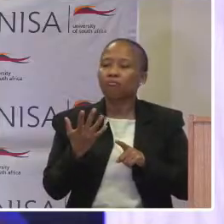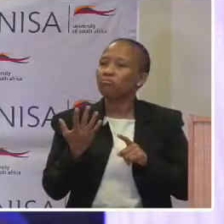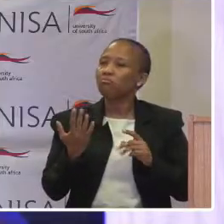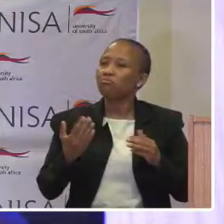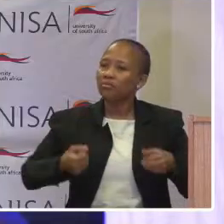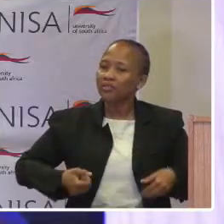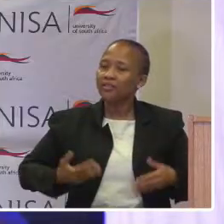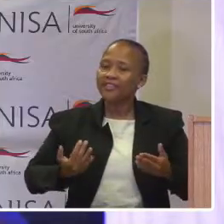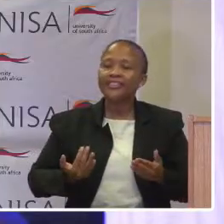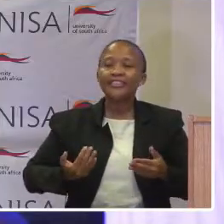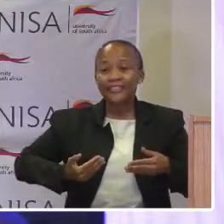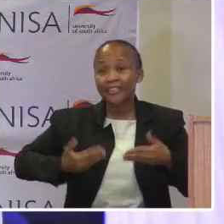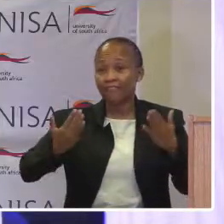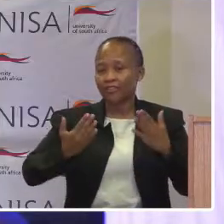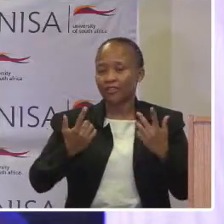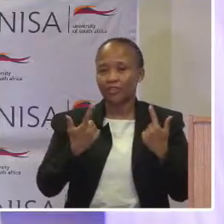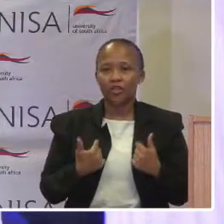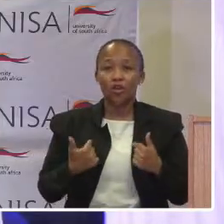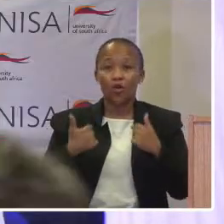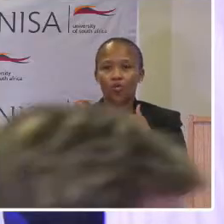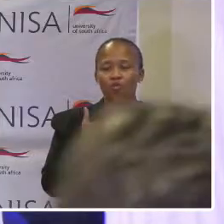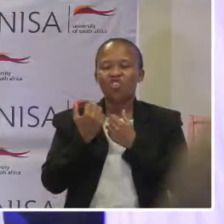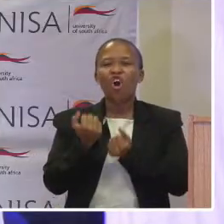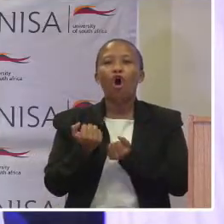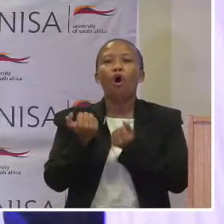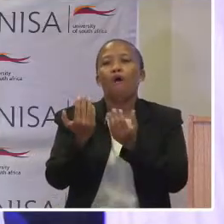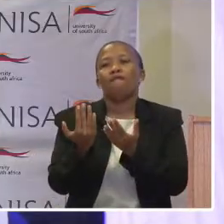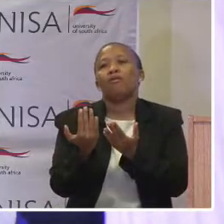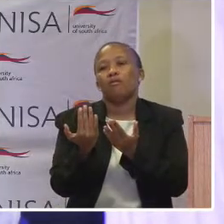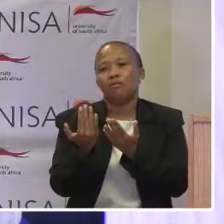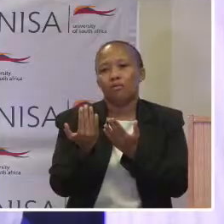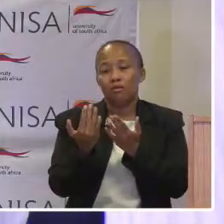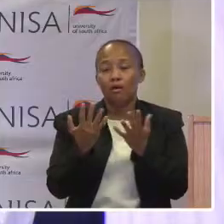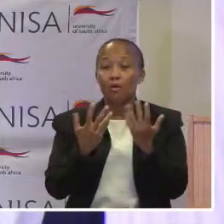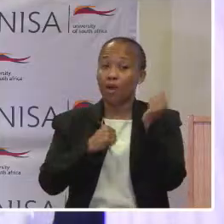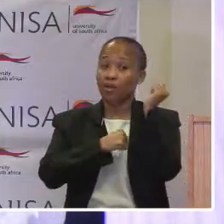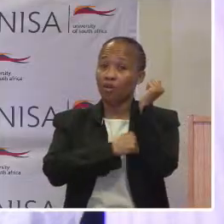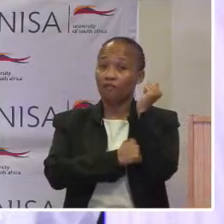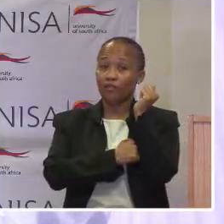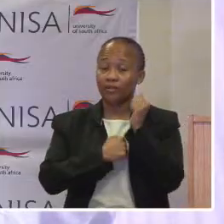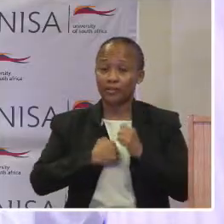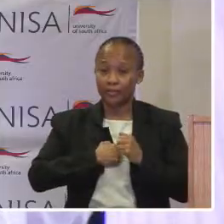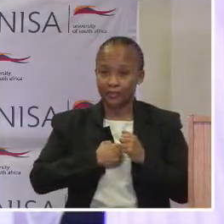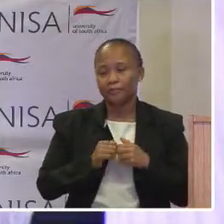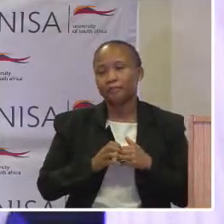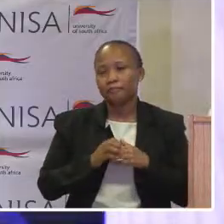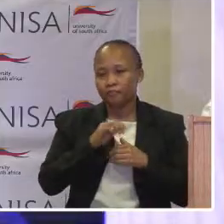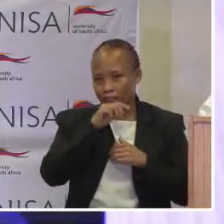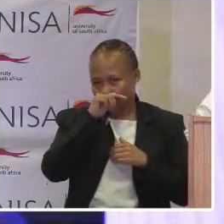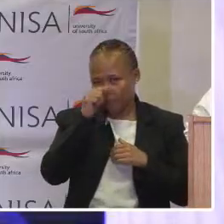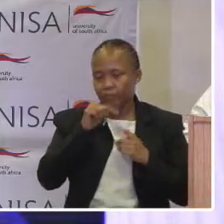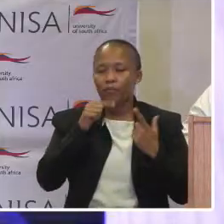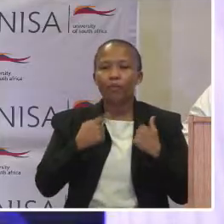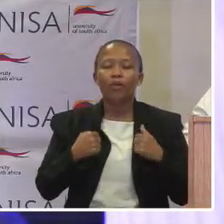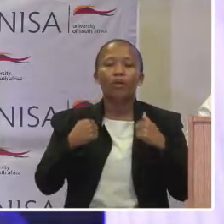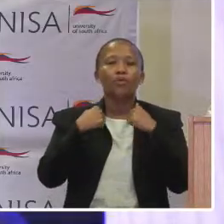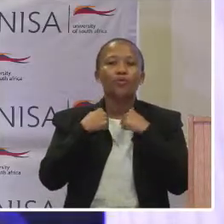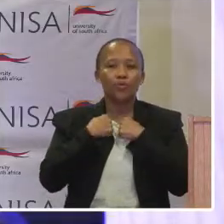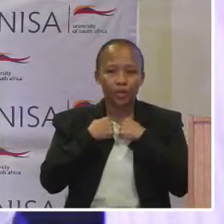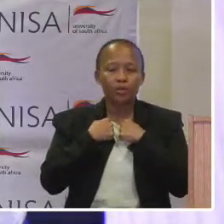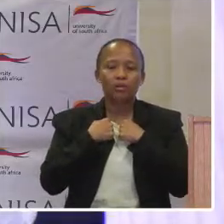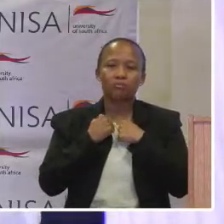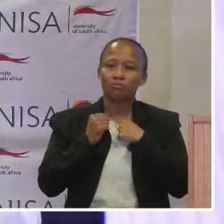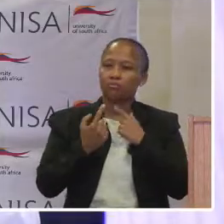services that we offer as an office. So we exist to be an enabling